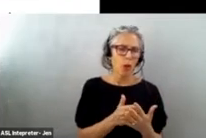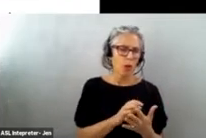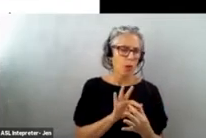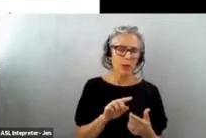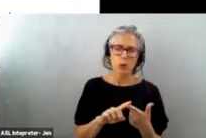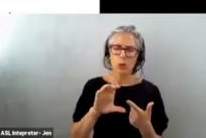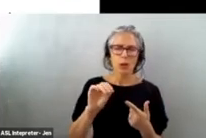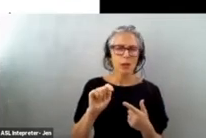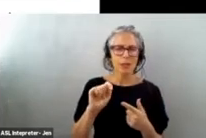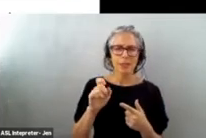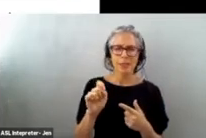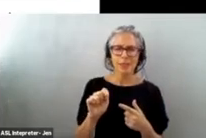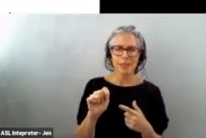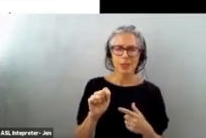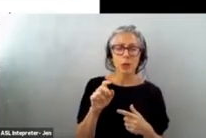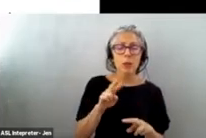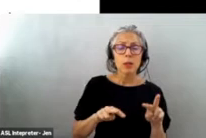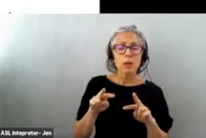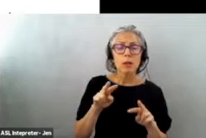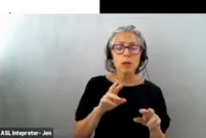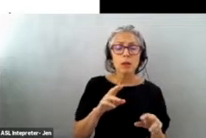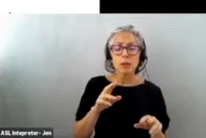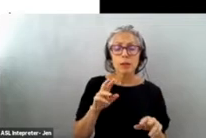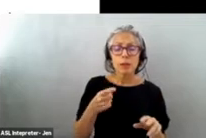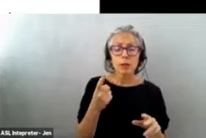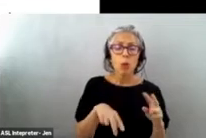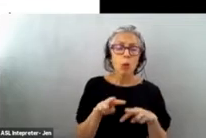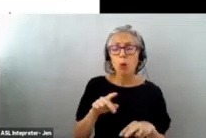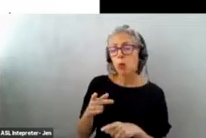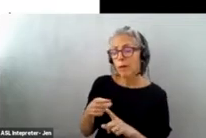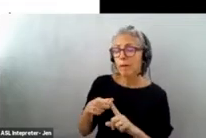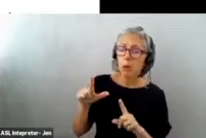So rather than just looking at demographic factors like the child is